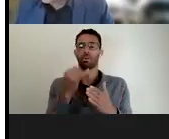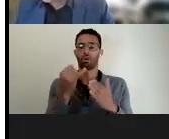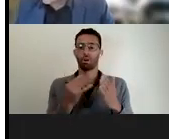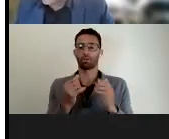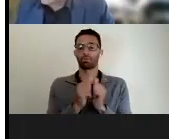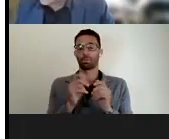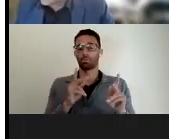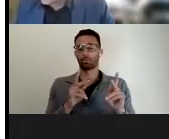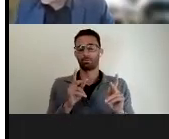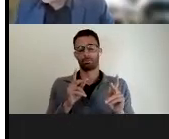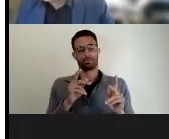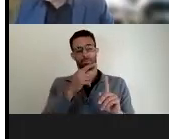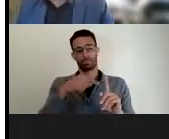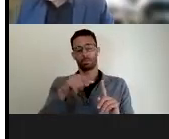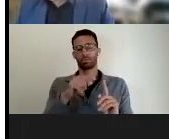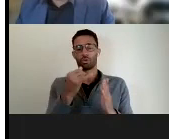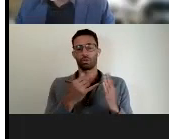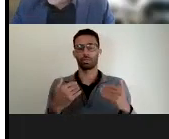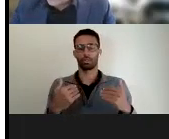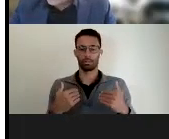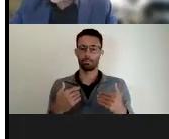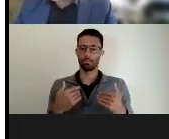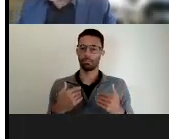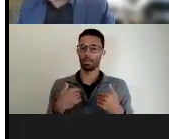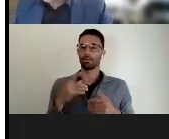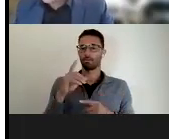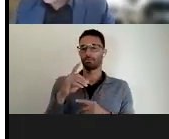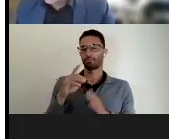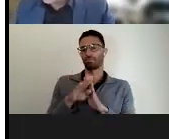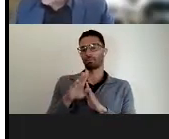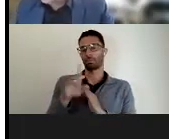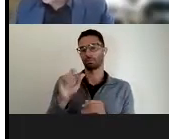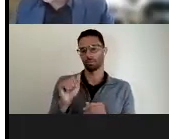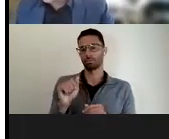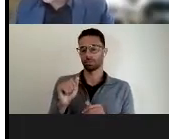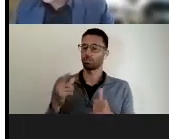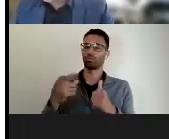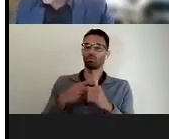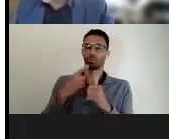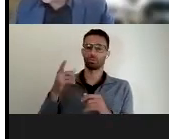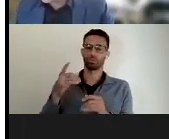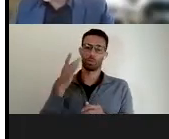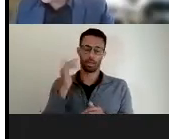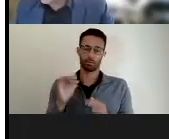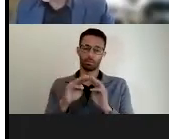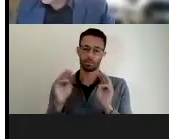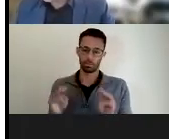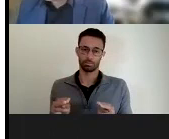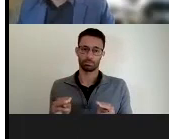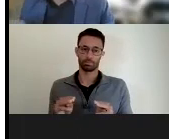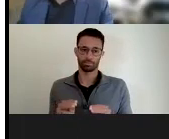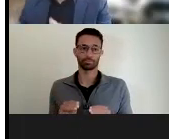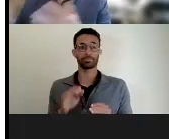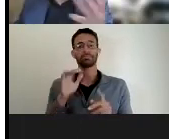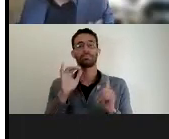ever in the history of the California State Museum. And that was one of the pieces that was presented, labeled